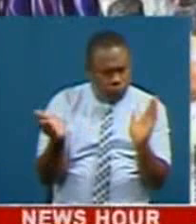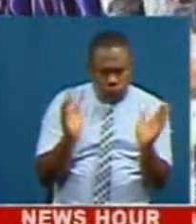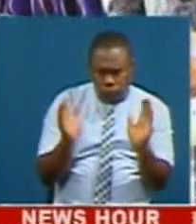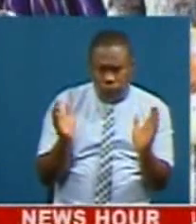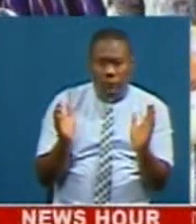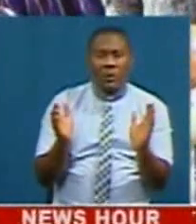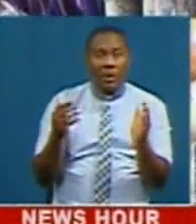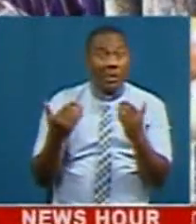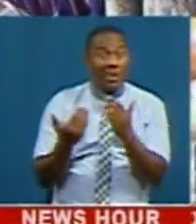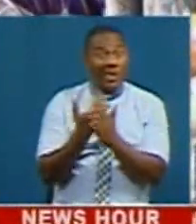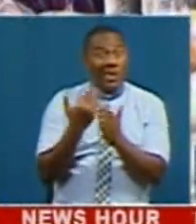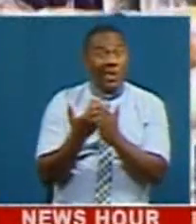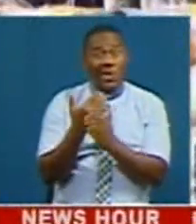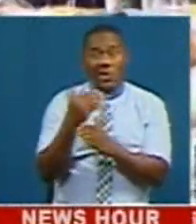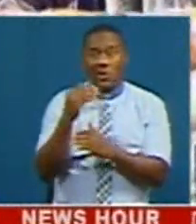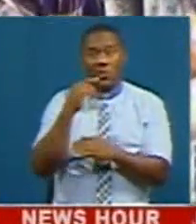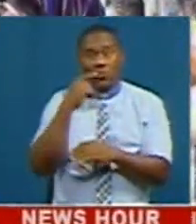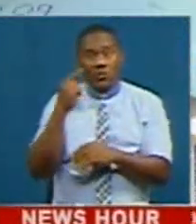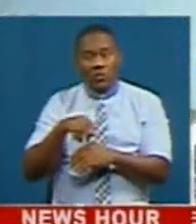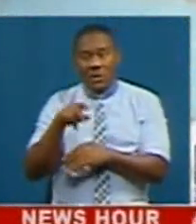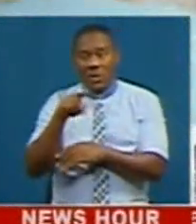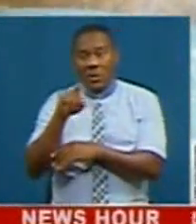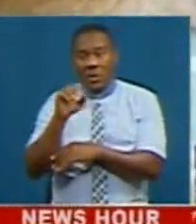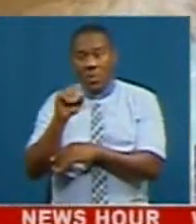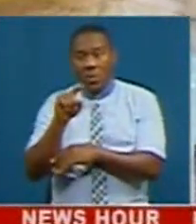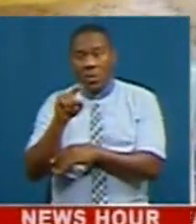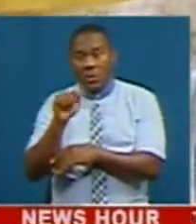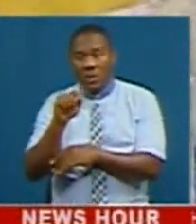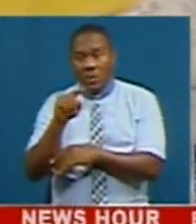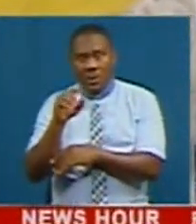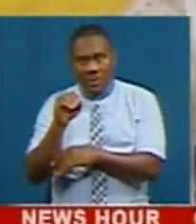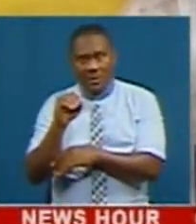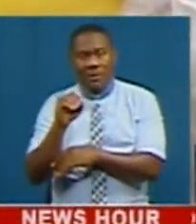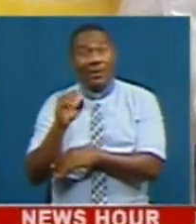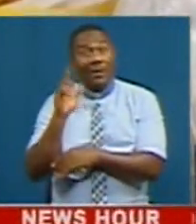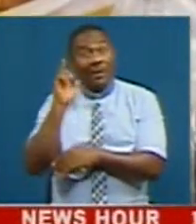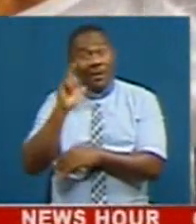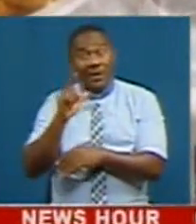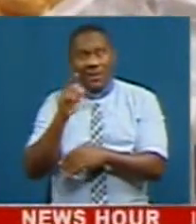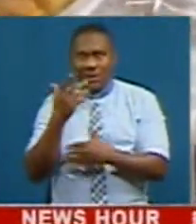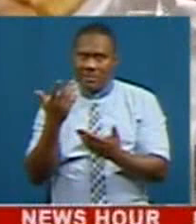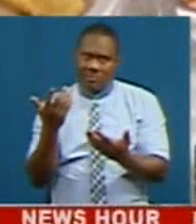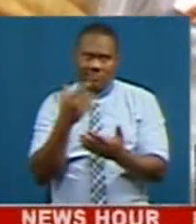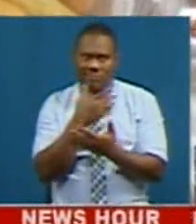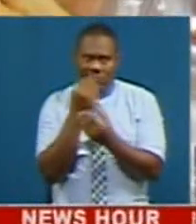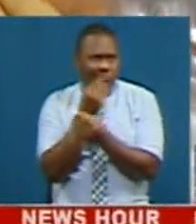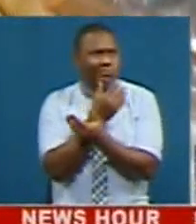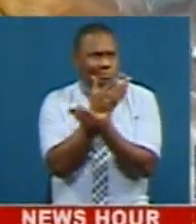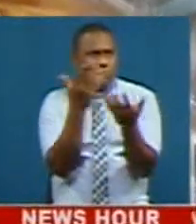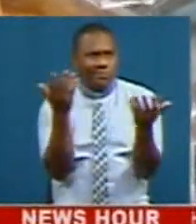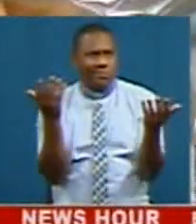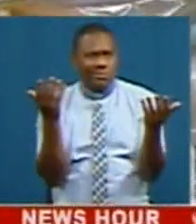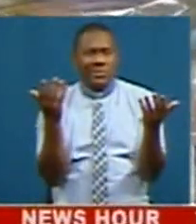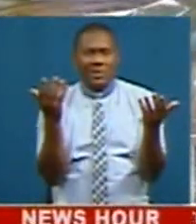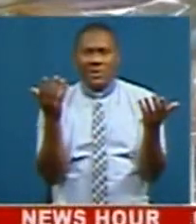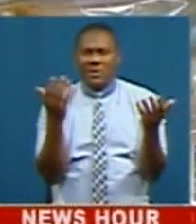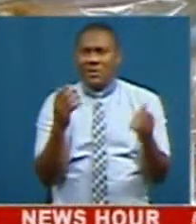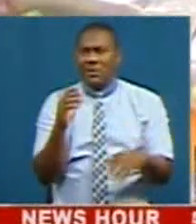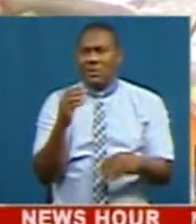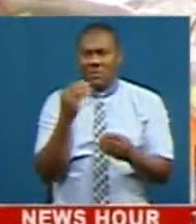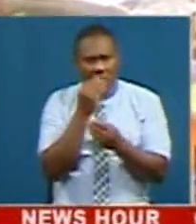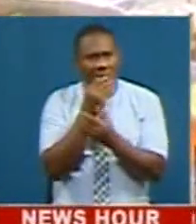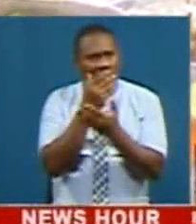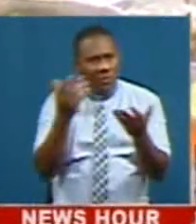sweet potato varieties. Their verdict later was conveyed by the chairman to the research team and management of the